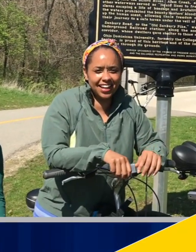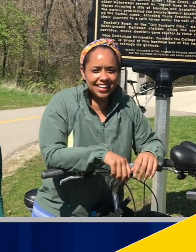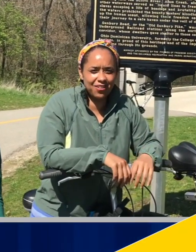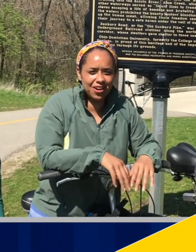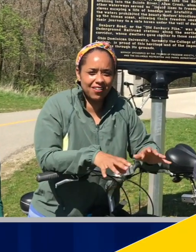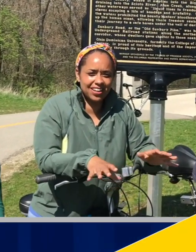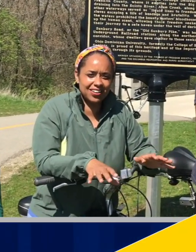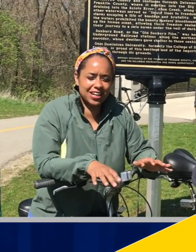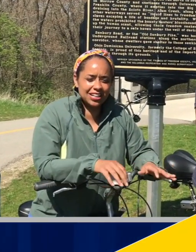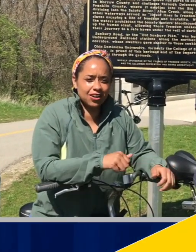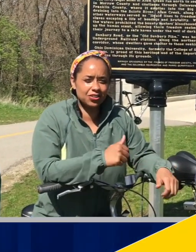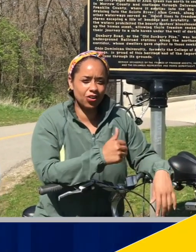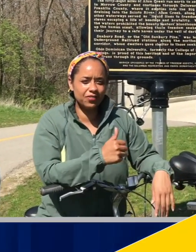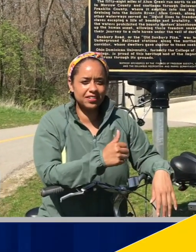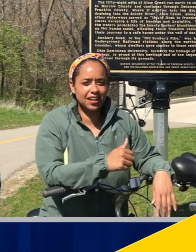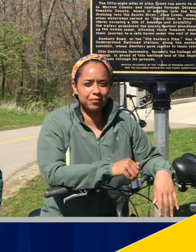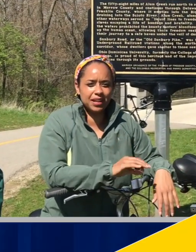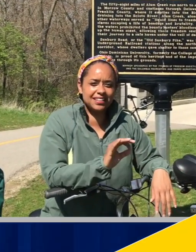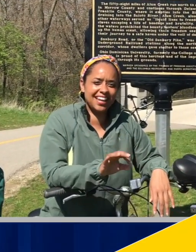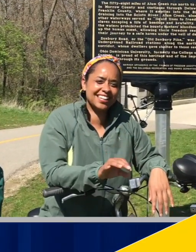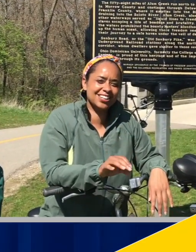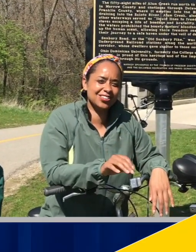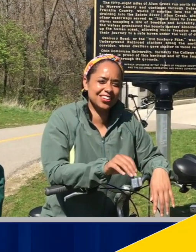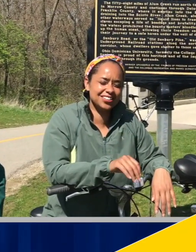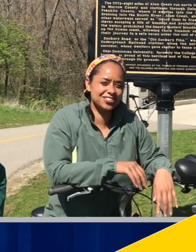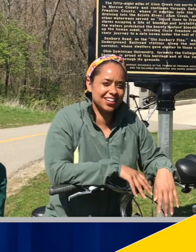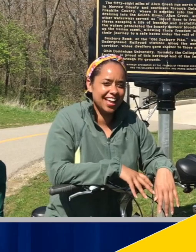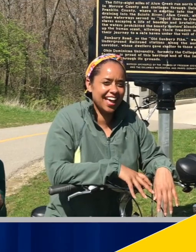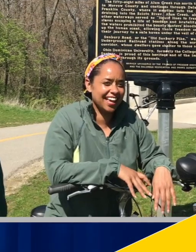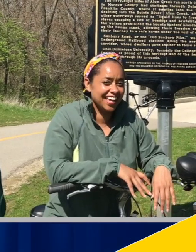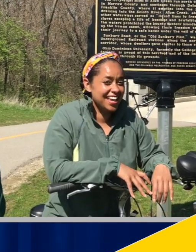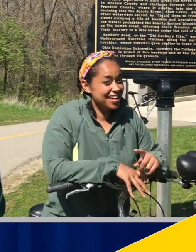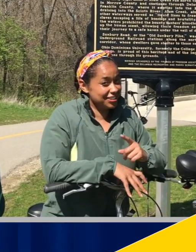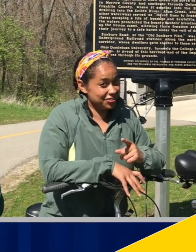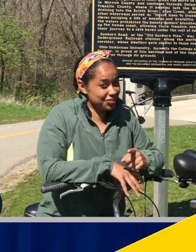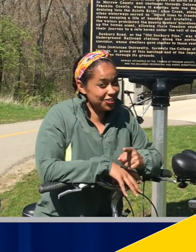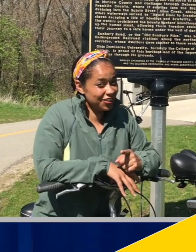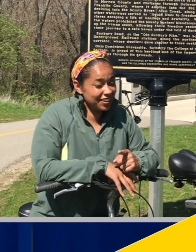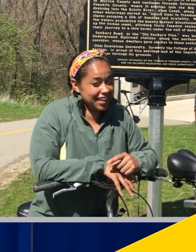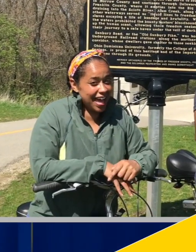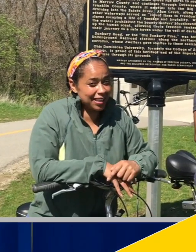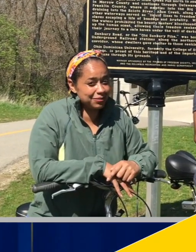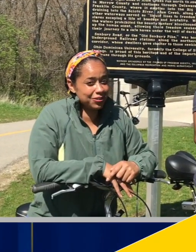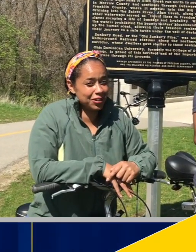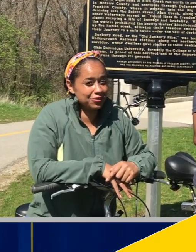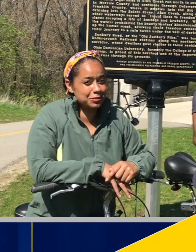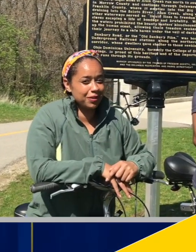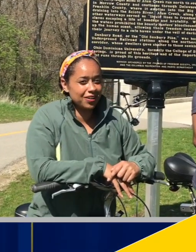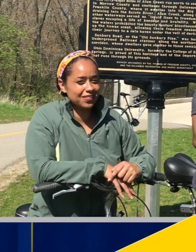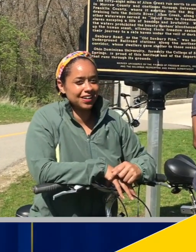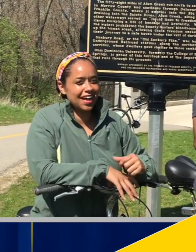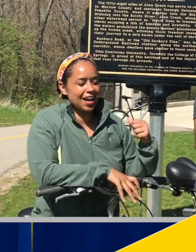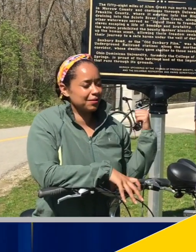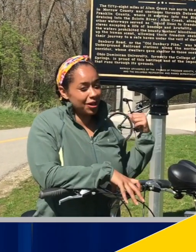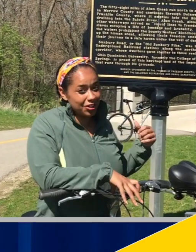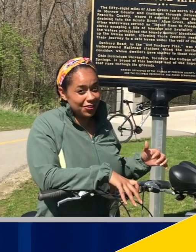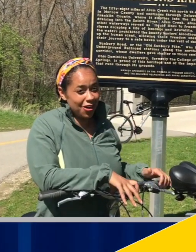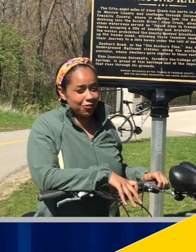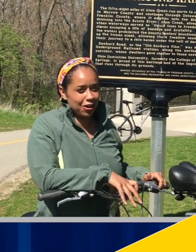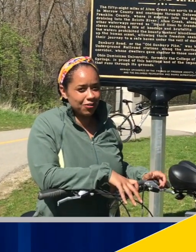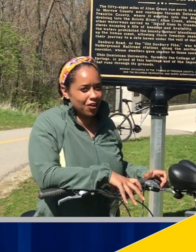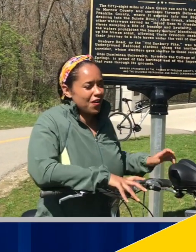learning. Now we're out here getting our endorphins up and taking it a little history. Hey, did you know that the Alum Creek was a part of the